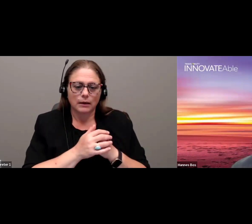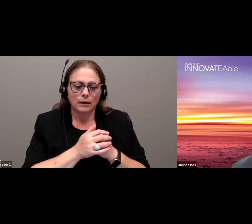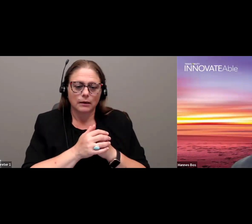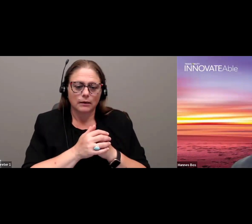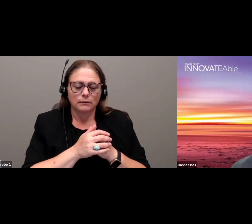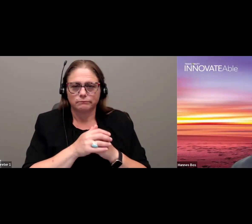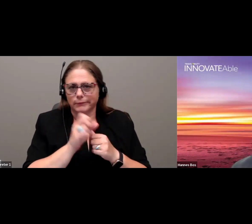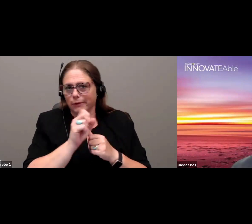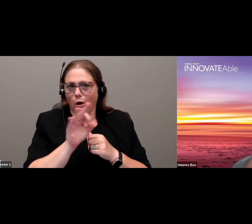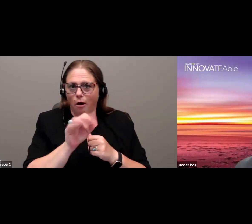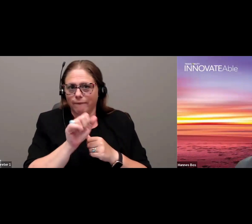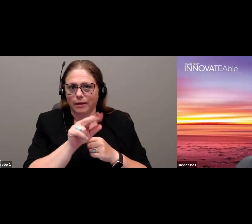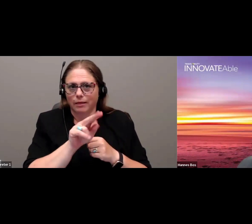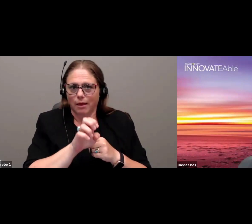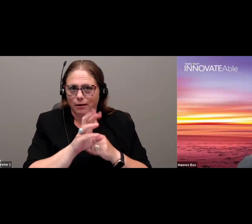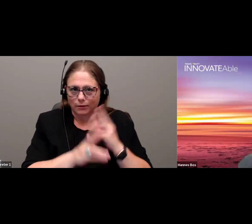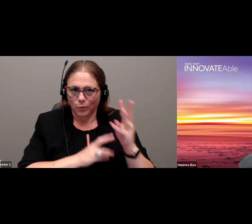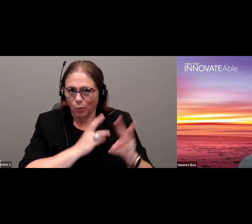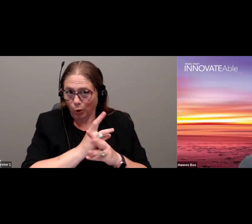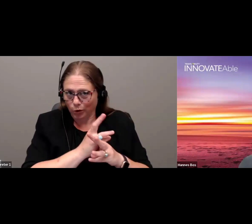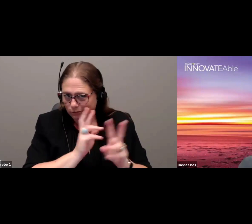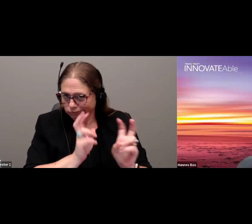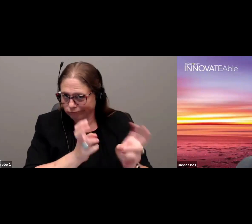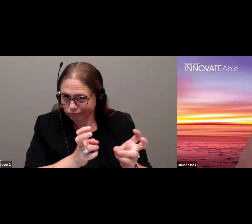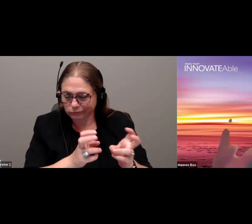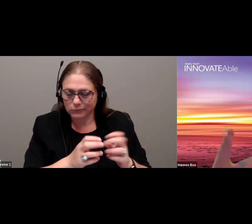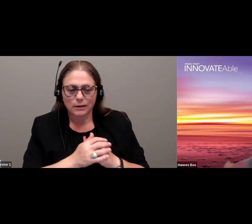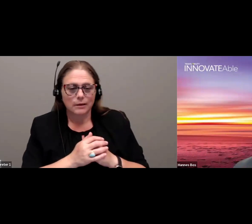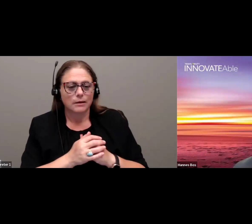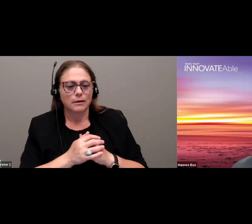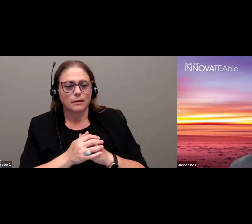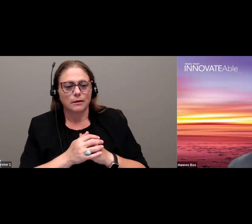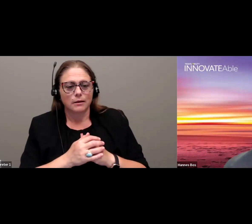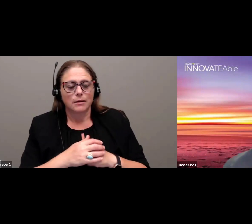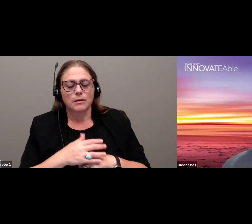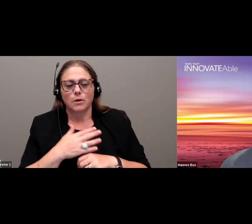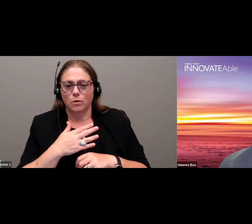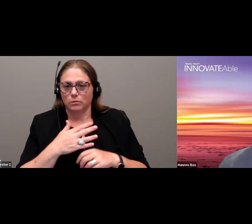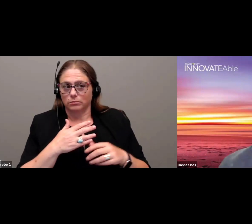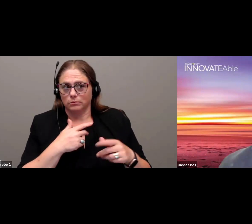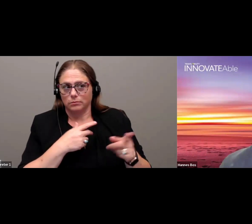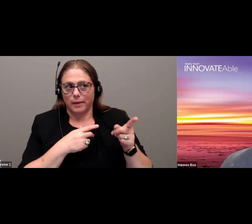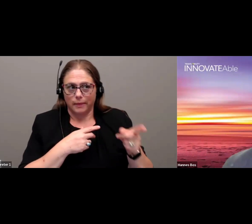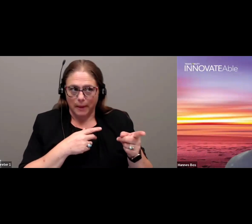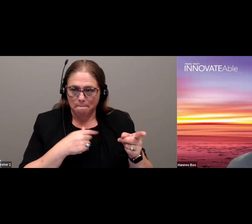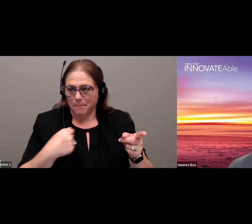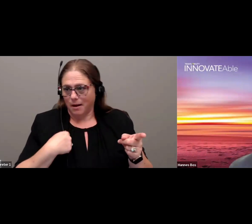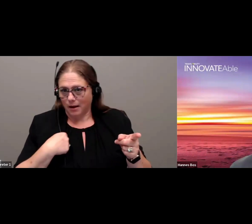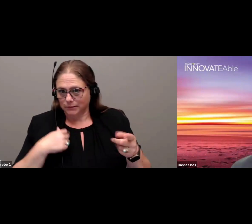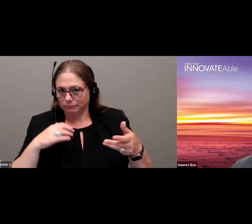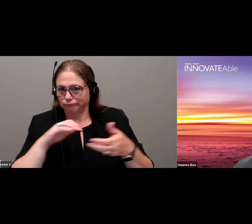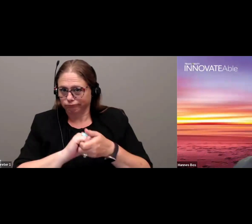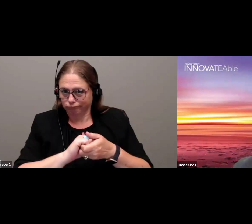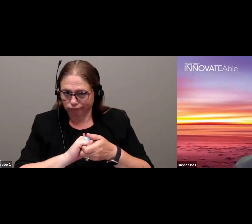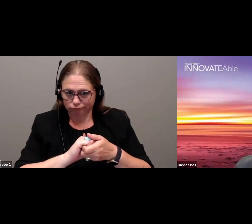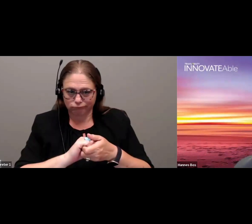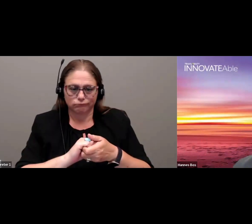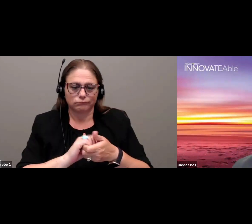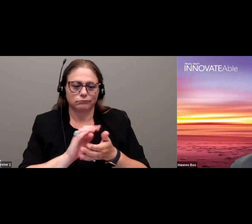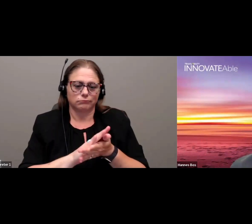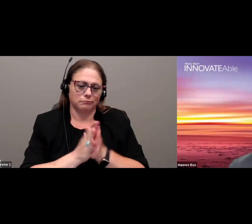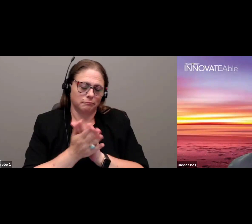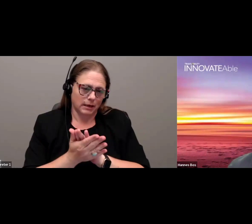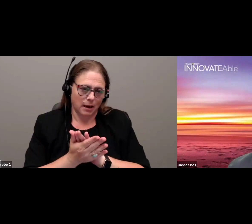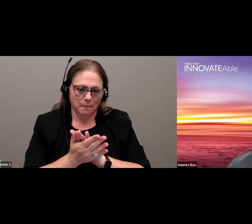we are powering together. Our tech platform will power Sarge Traveling tour operator model to become